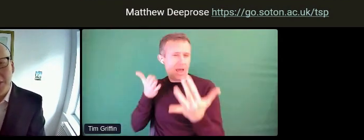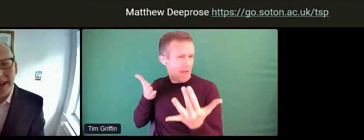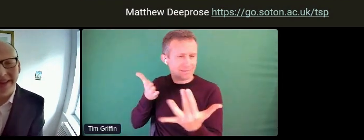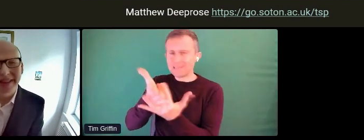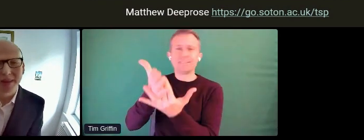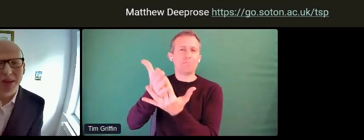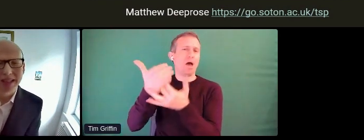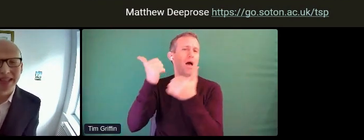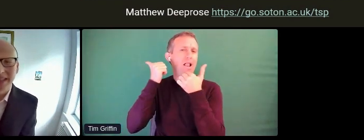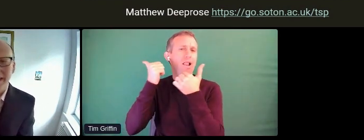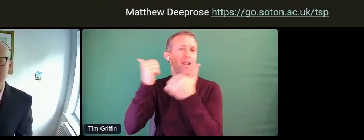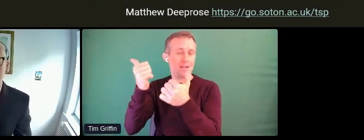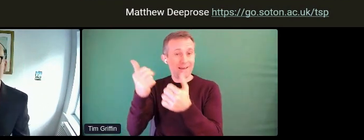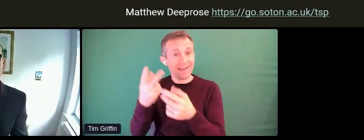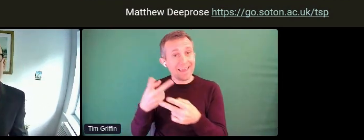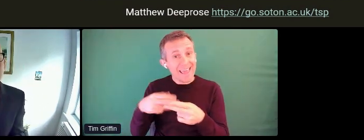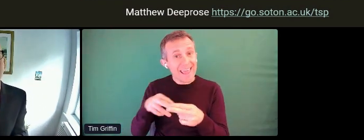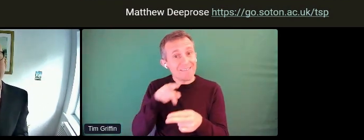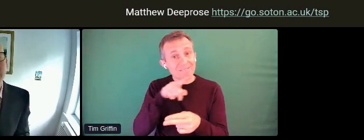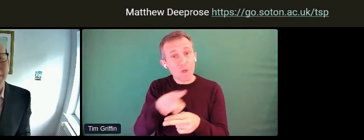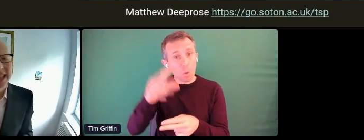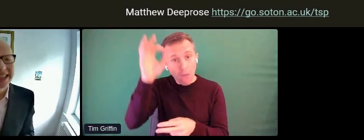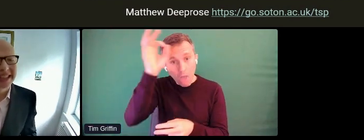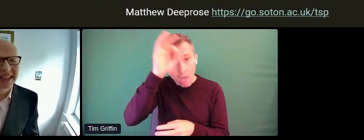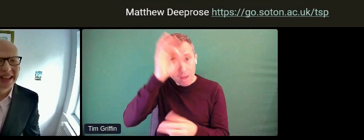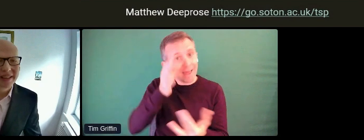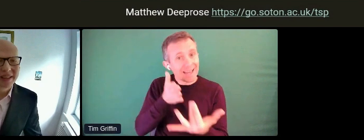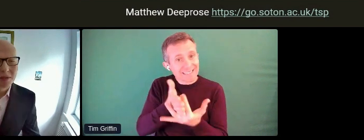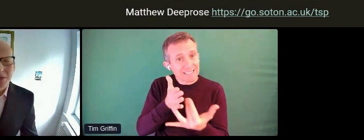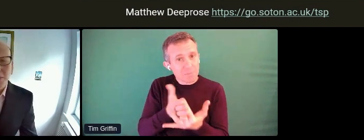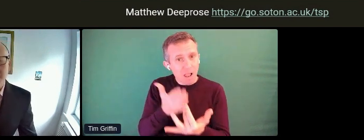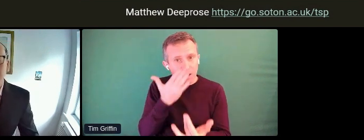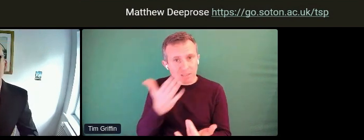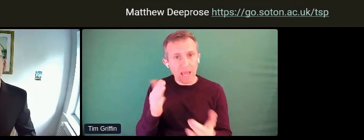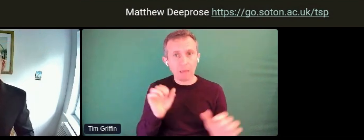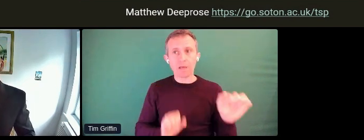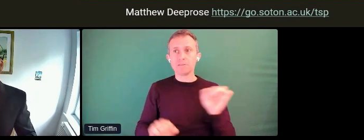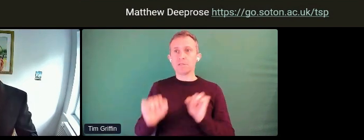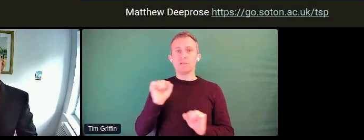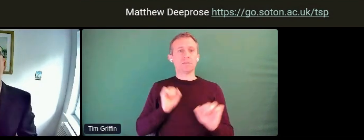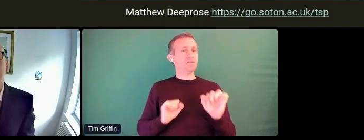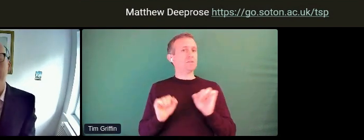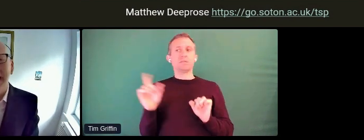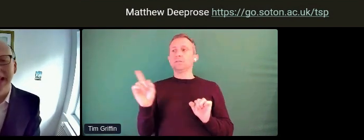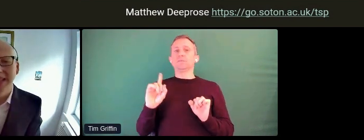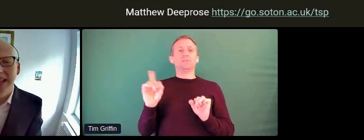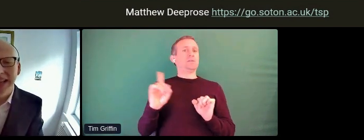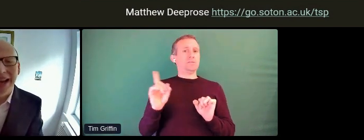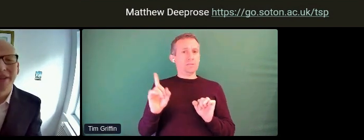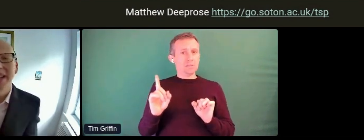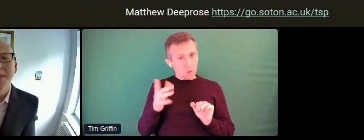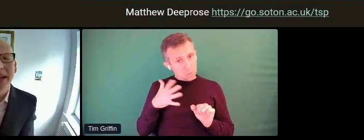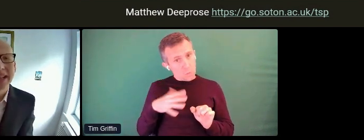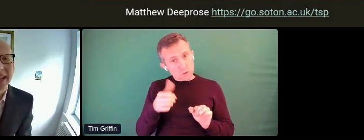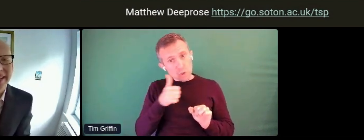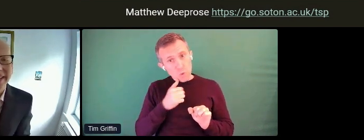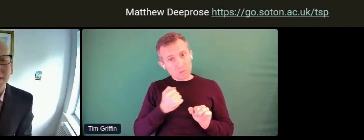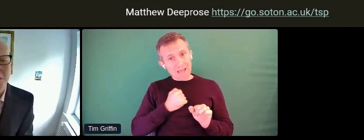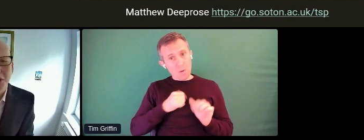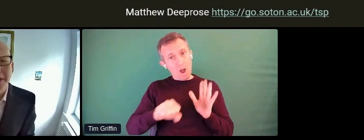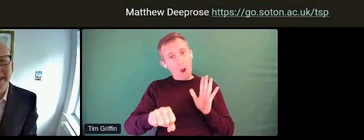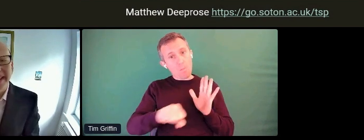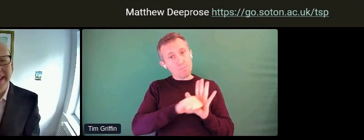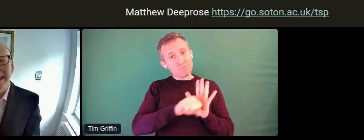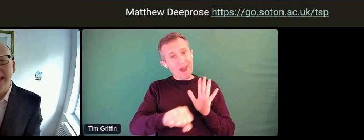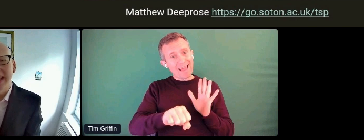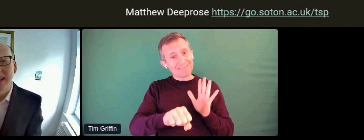that's new to accessibility, this probably seems quite intimidating. If someone just wants to use our brand color palette, how can they make